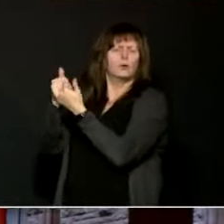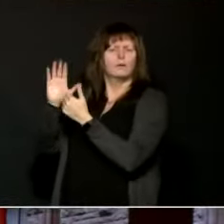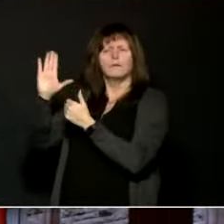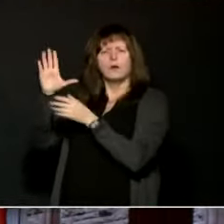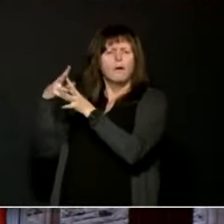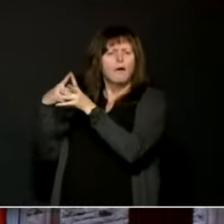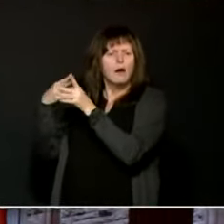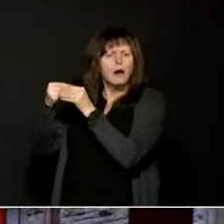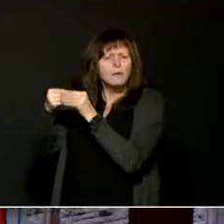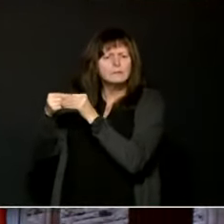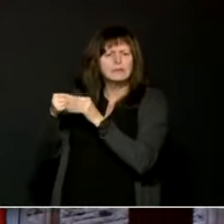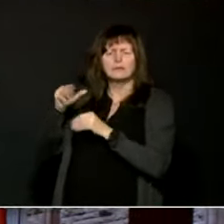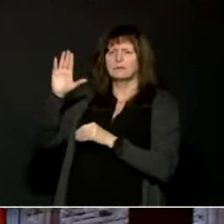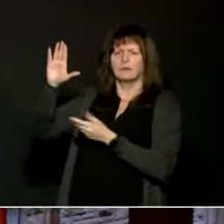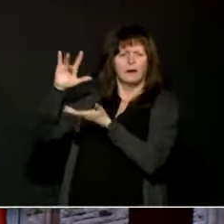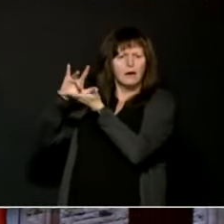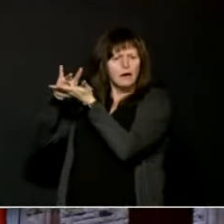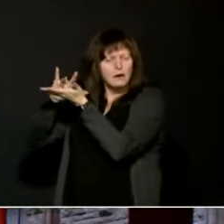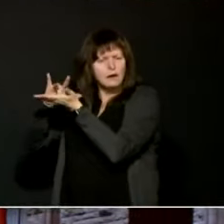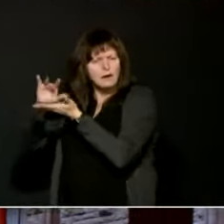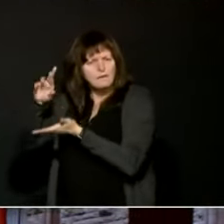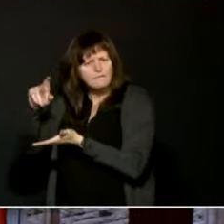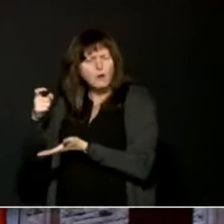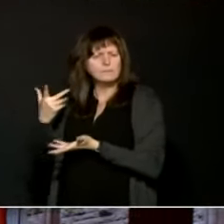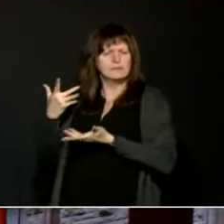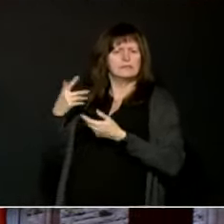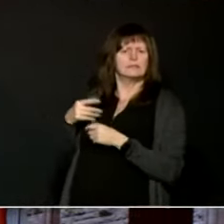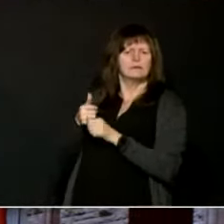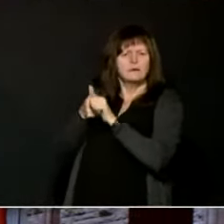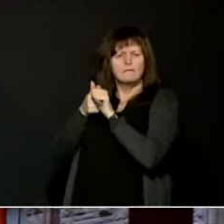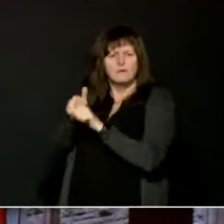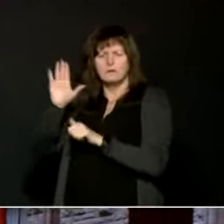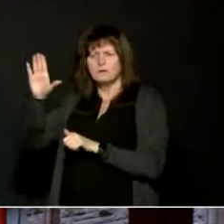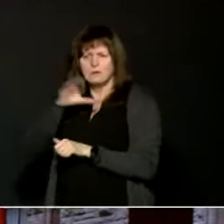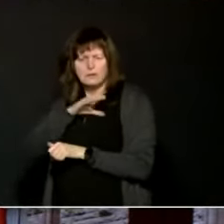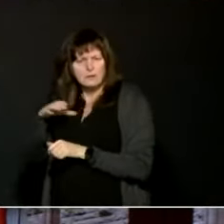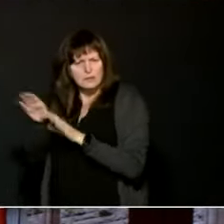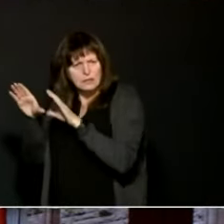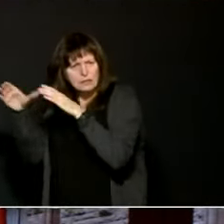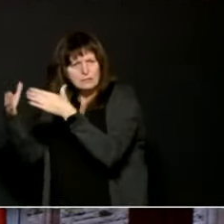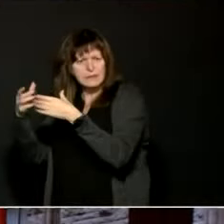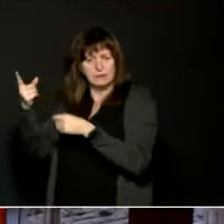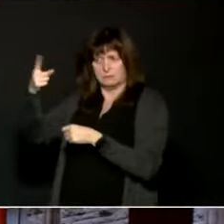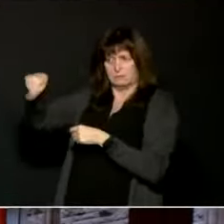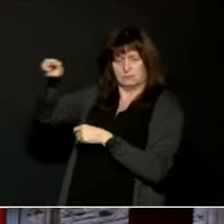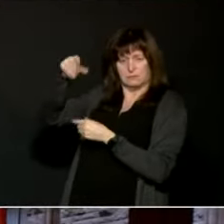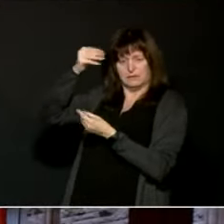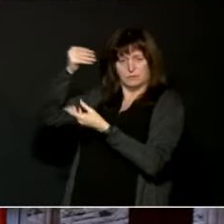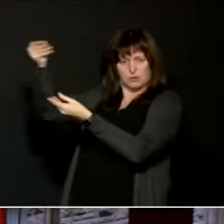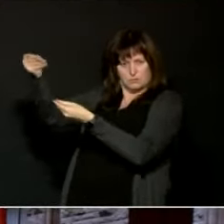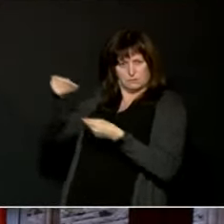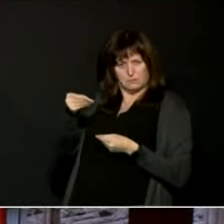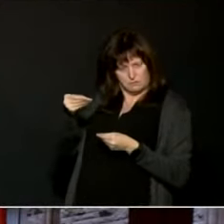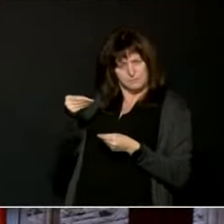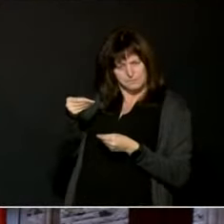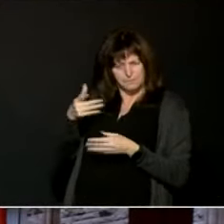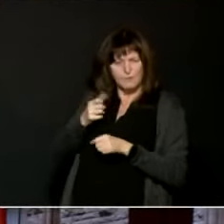Pharmacovigilance Committee that was meeting to go over data there. So we want the most up-to-date data on this as we proceed.